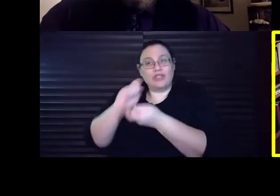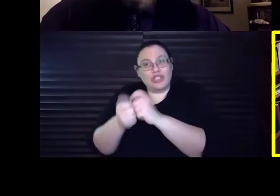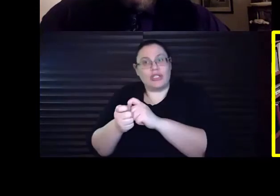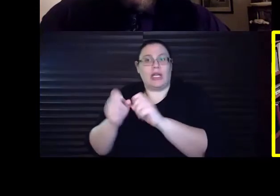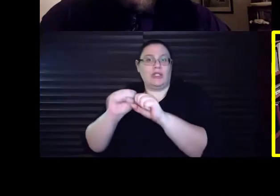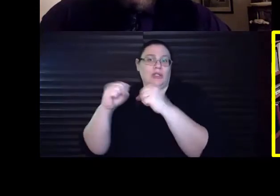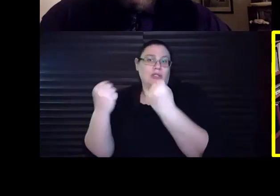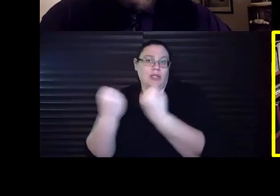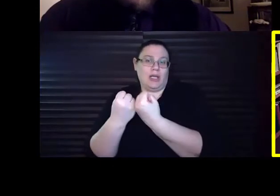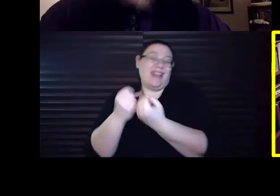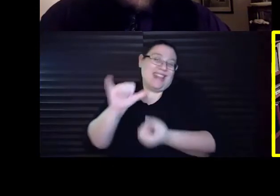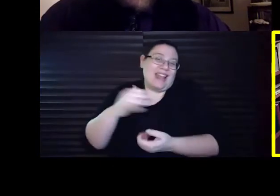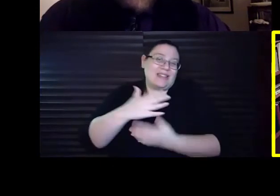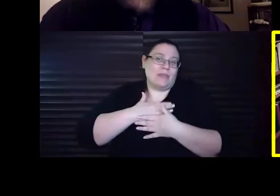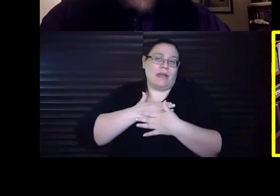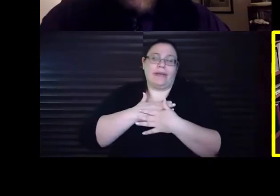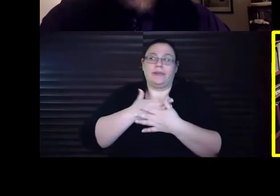society. That's